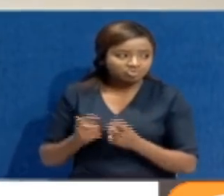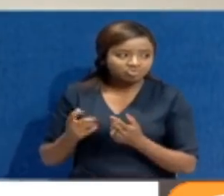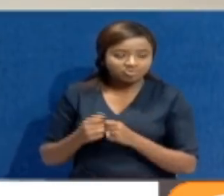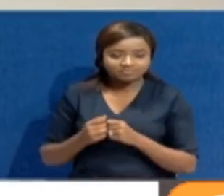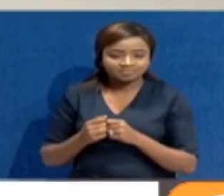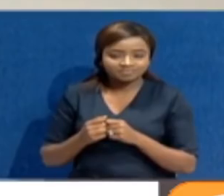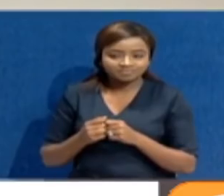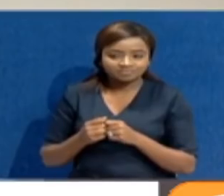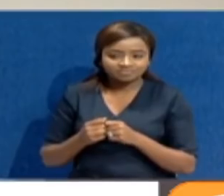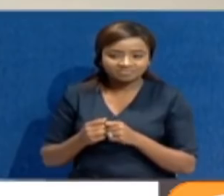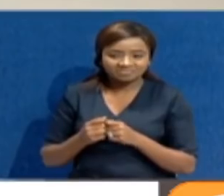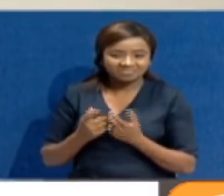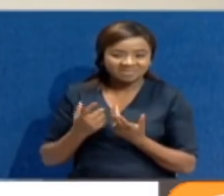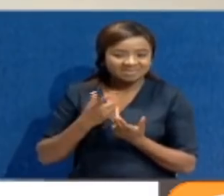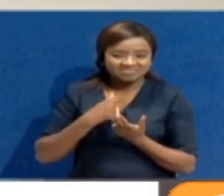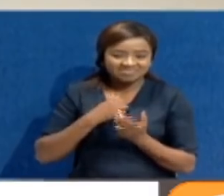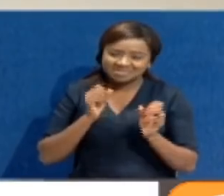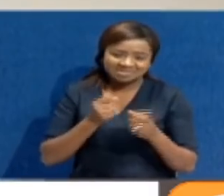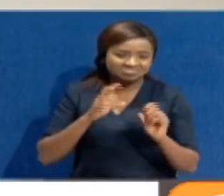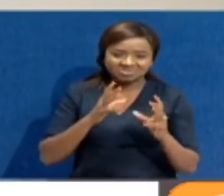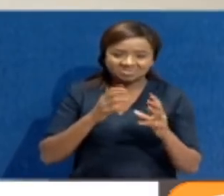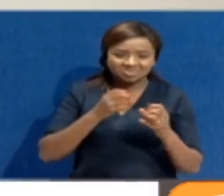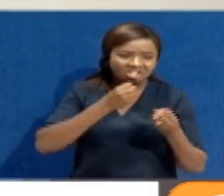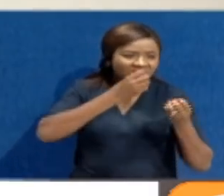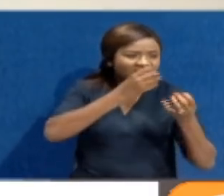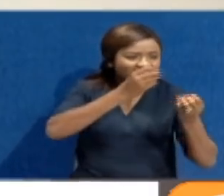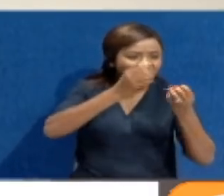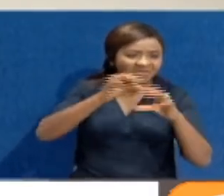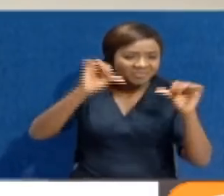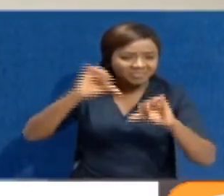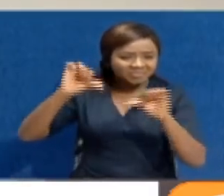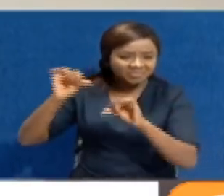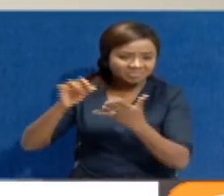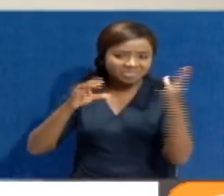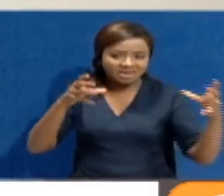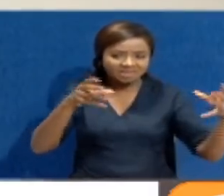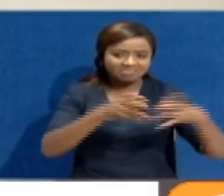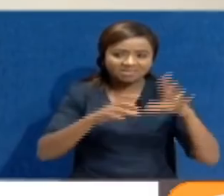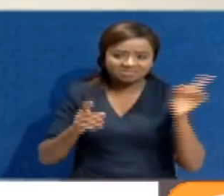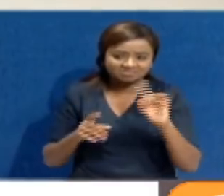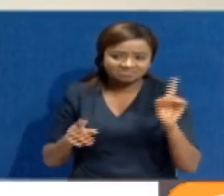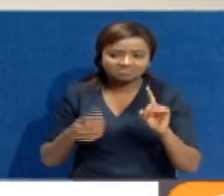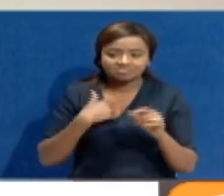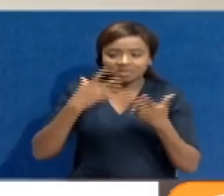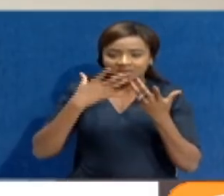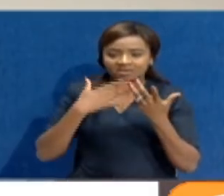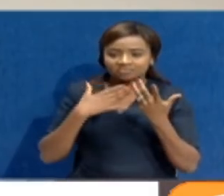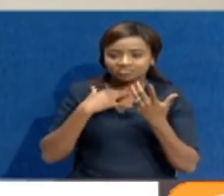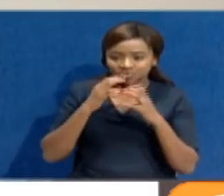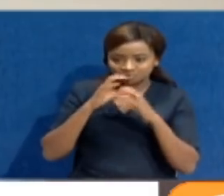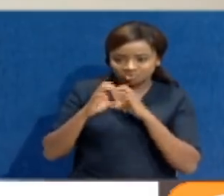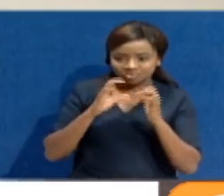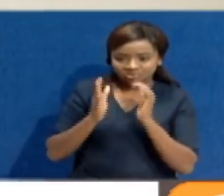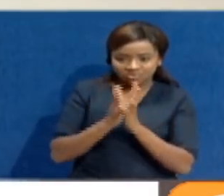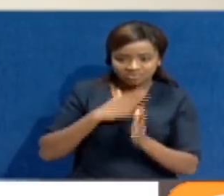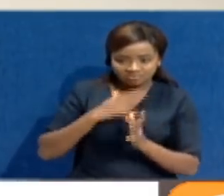watch our doctrine in public, even as a party. I would choose to talk to my boss, and